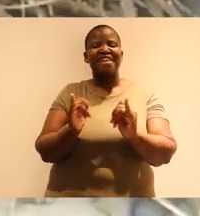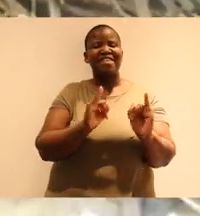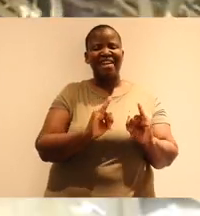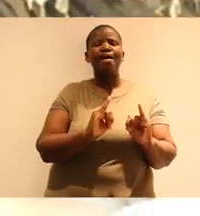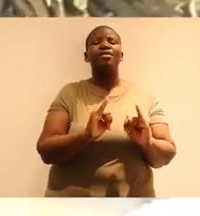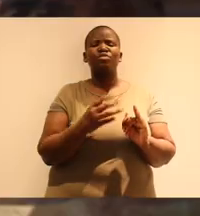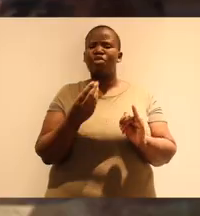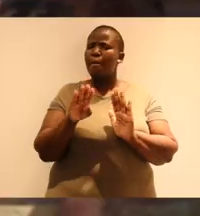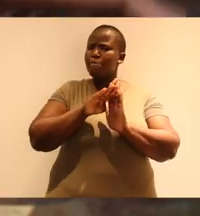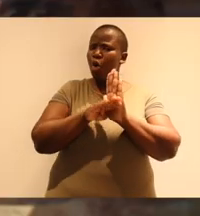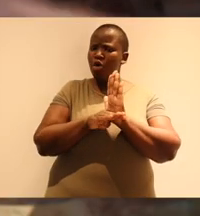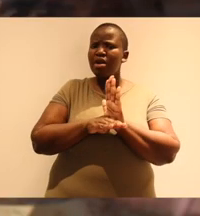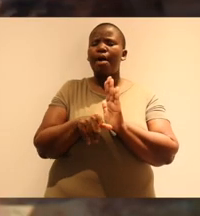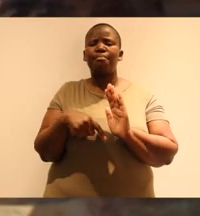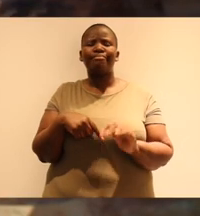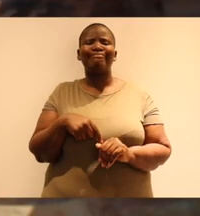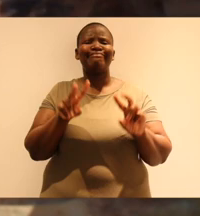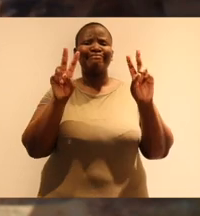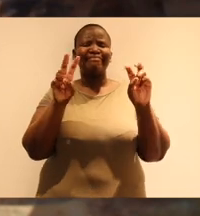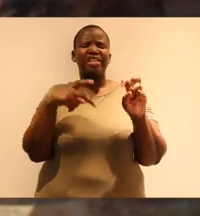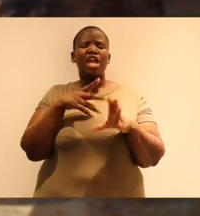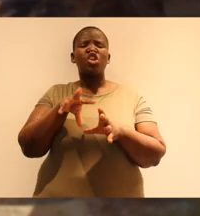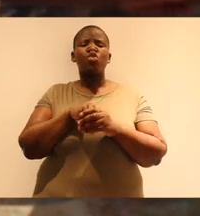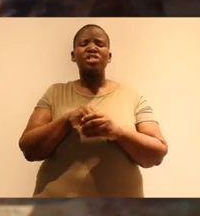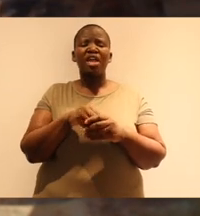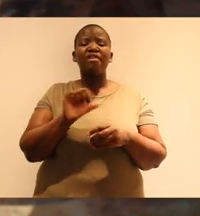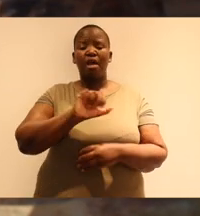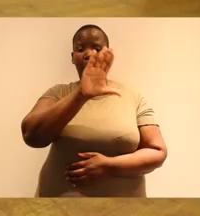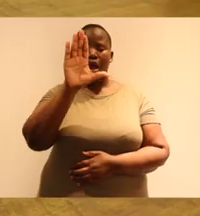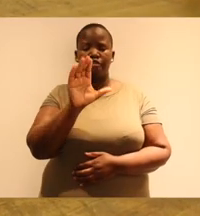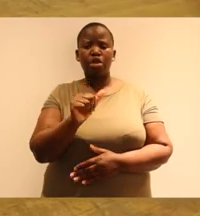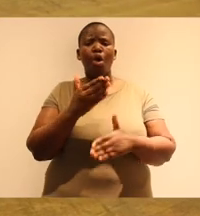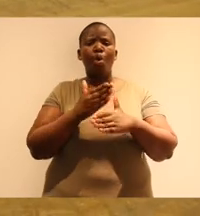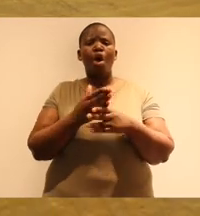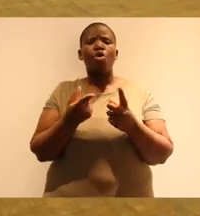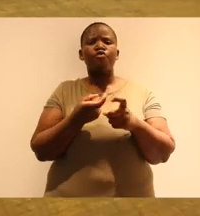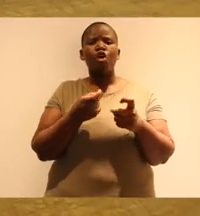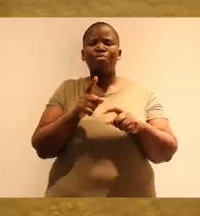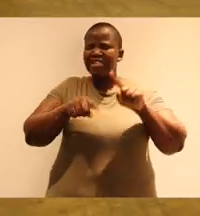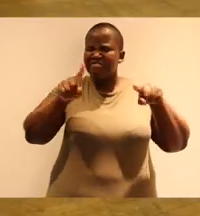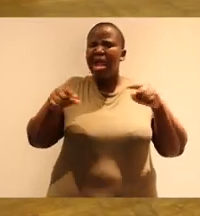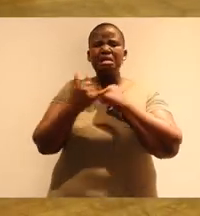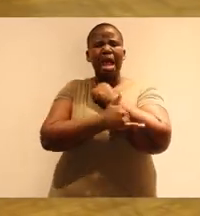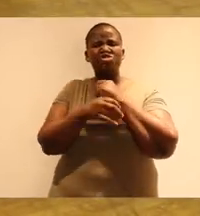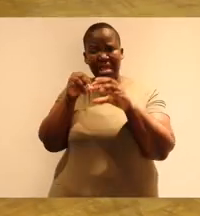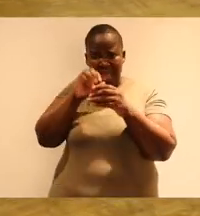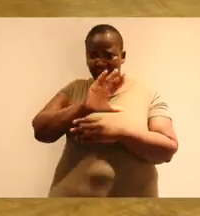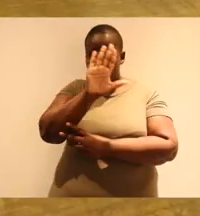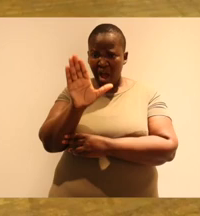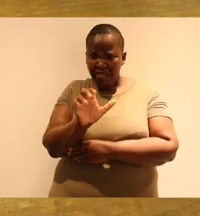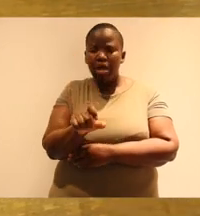programs, namely Inclusive Africa, whereby we worked with artists from different African countries and created